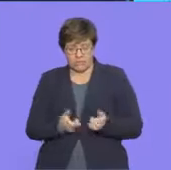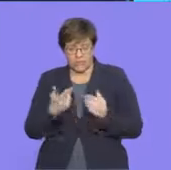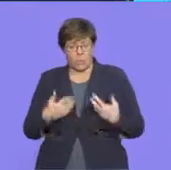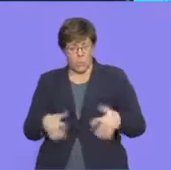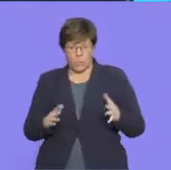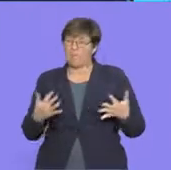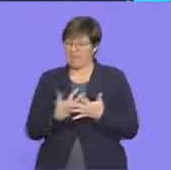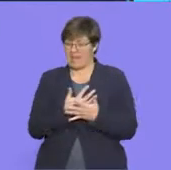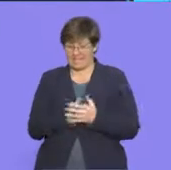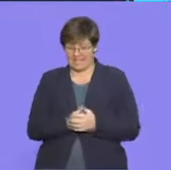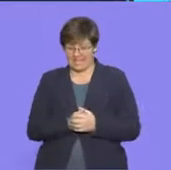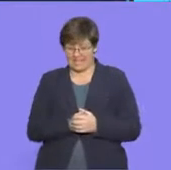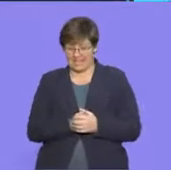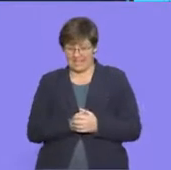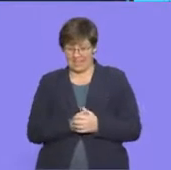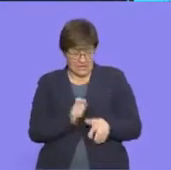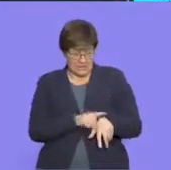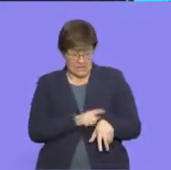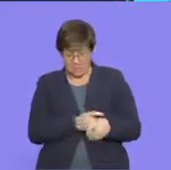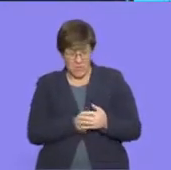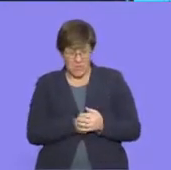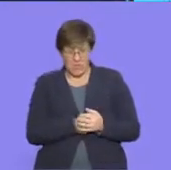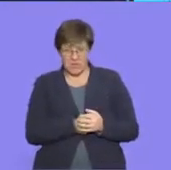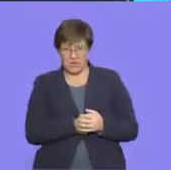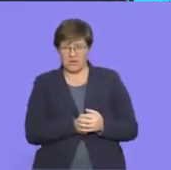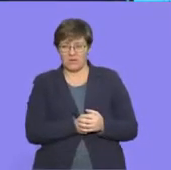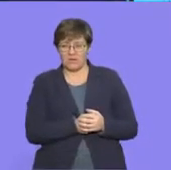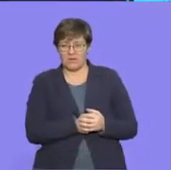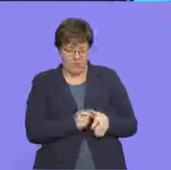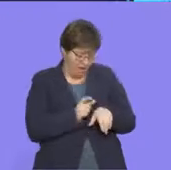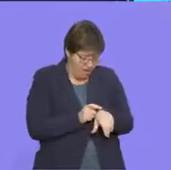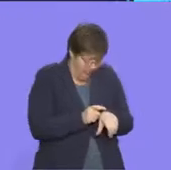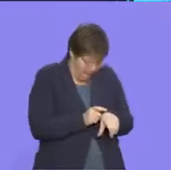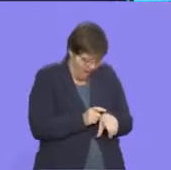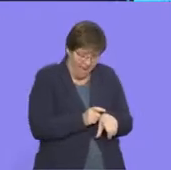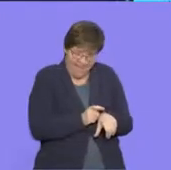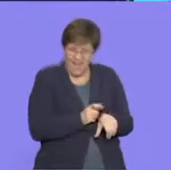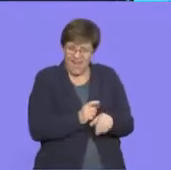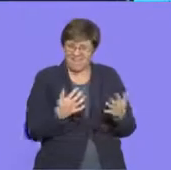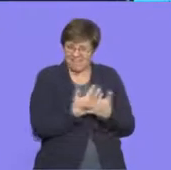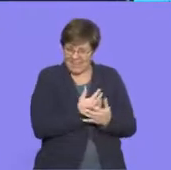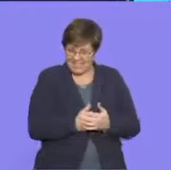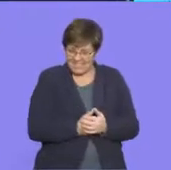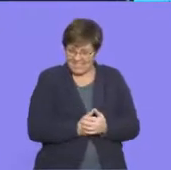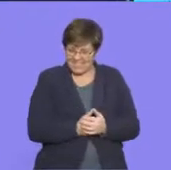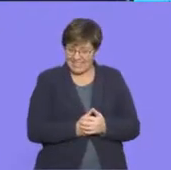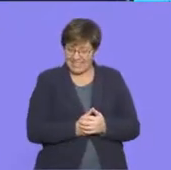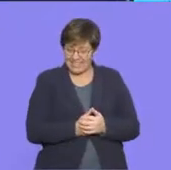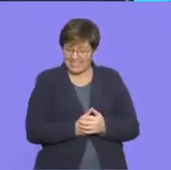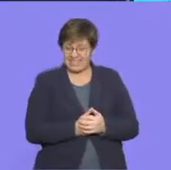really quick. Try and time it. I remember when we were younger, we used to have a stopwatch. We used to see how fast we could go and the lowest that we could do